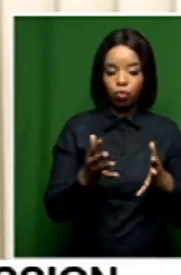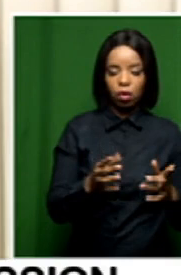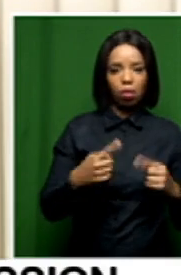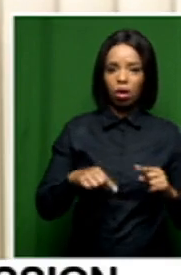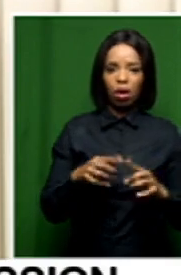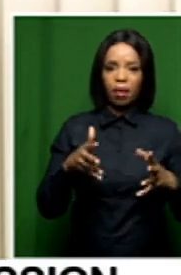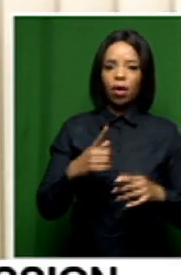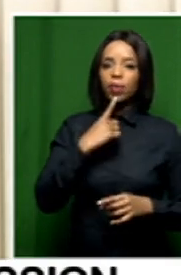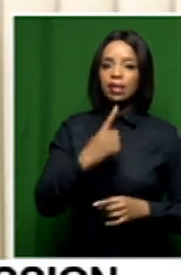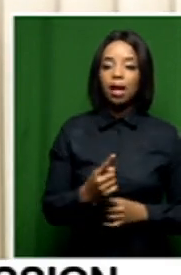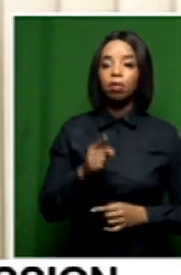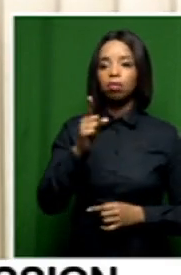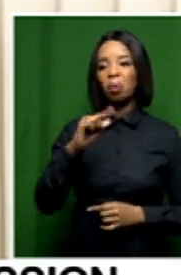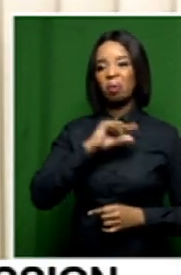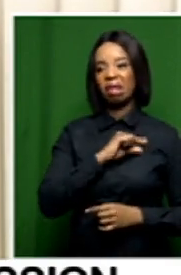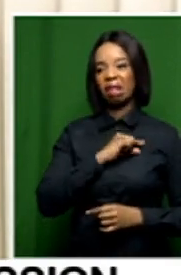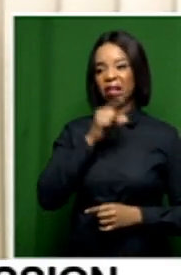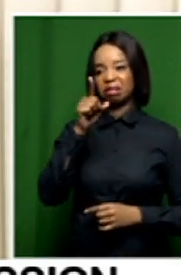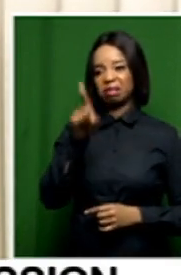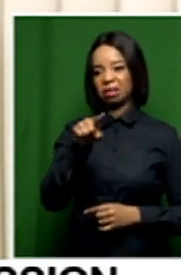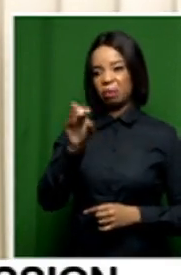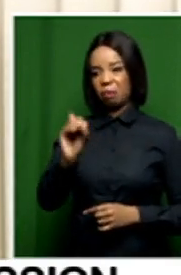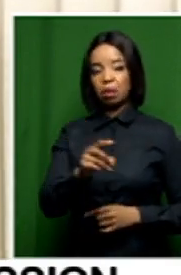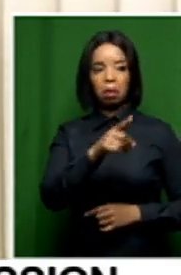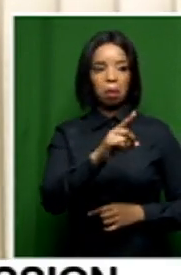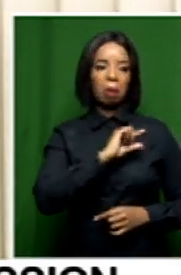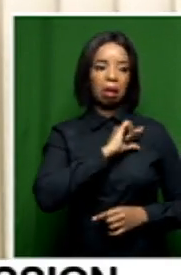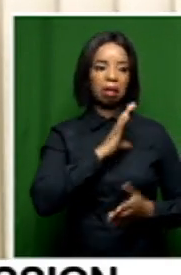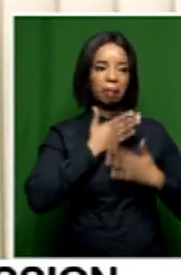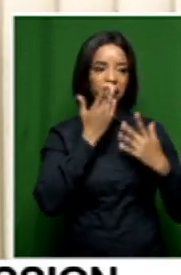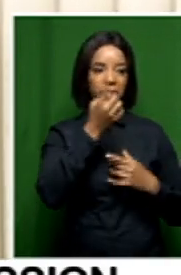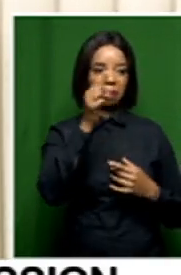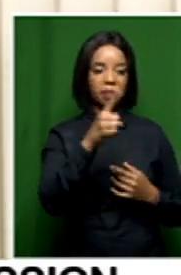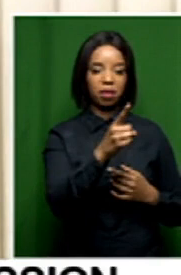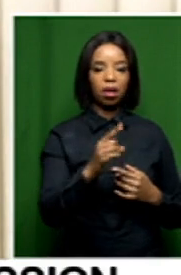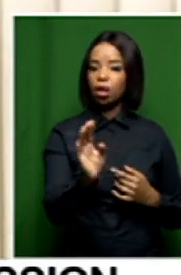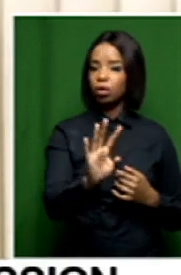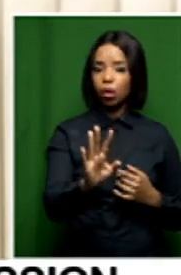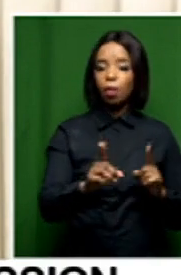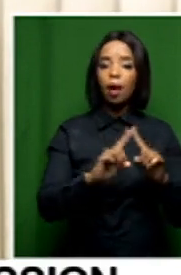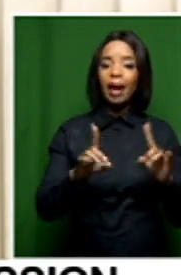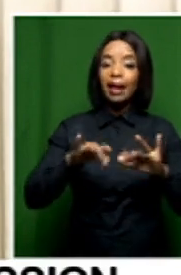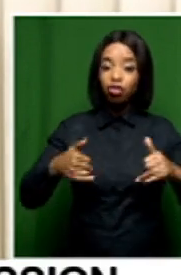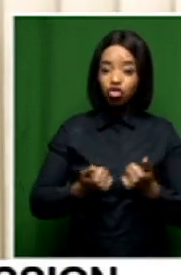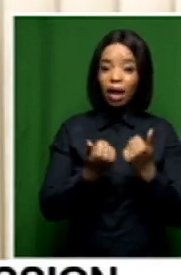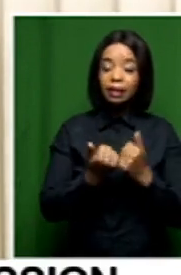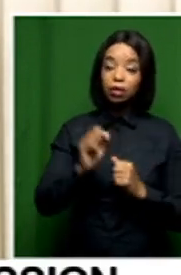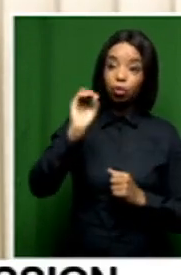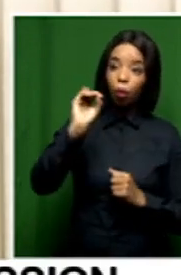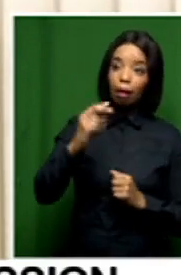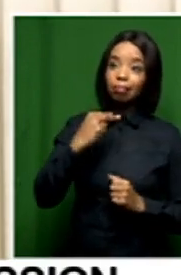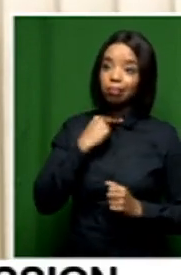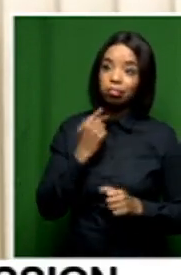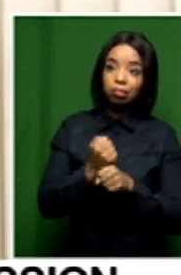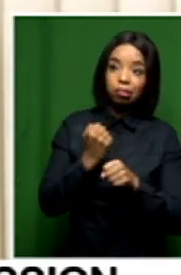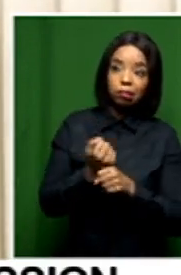not guilty. However, we're going to tell you the progress that you've been able to attain. If there are any challenges that are there, then we'll come back and say, these